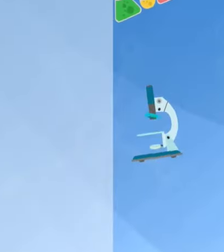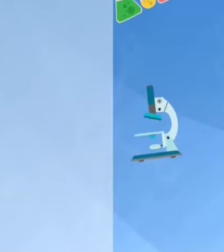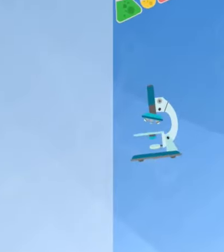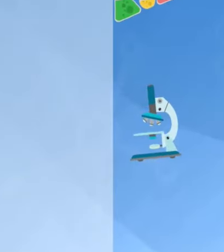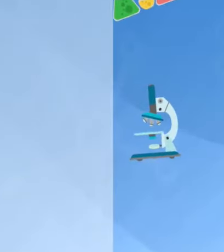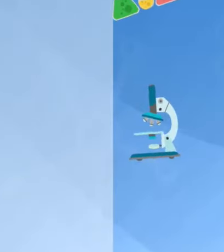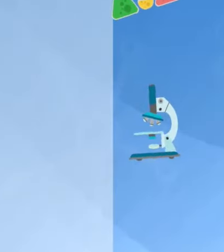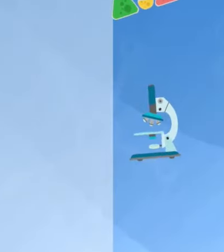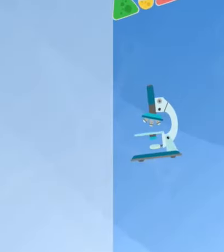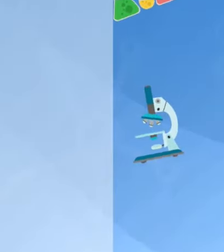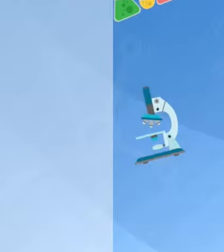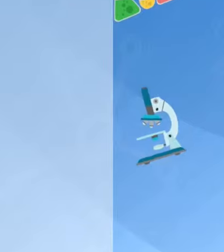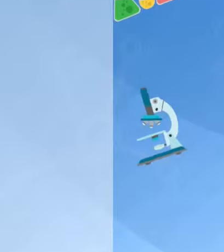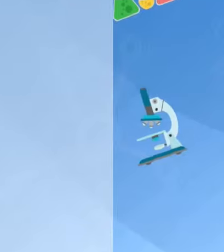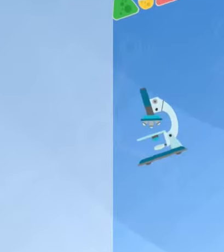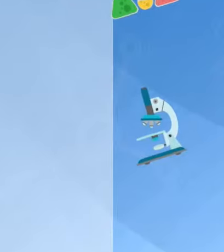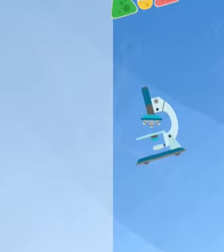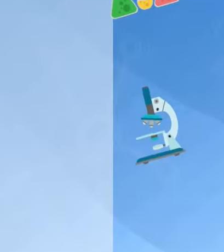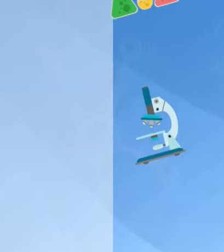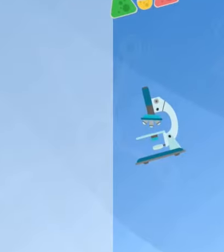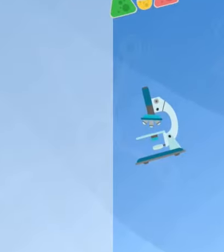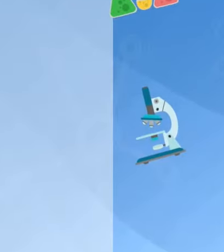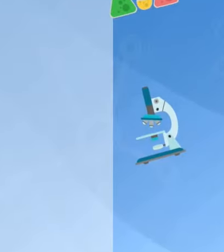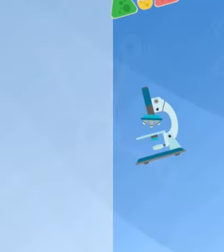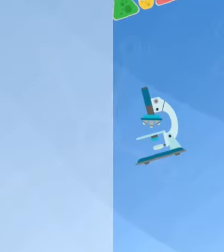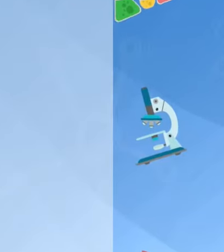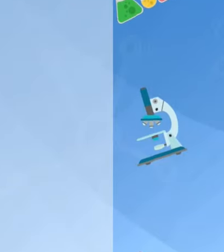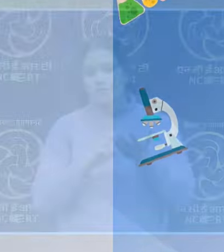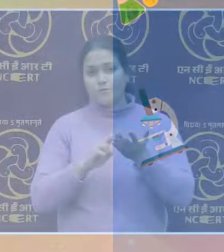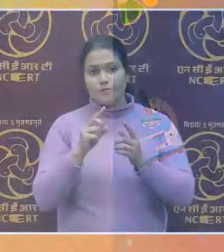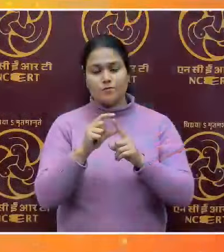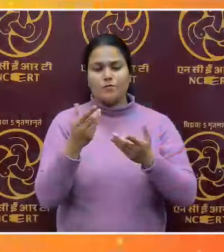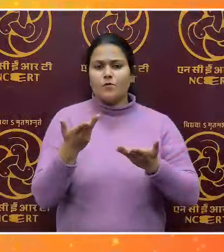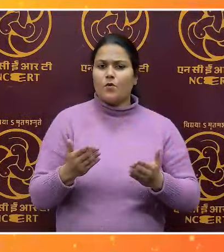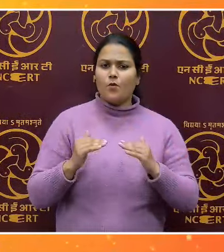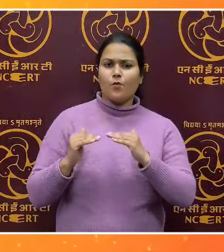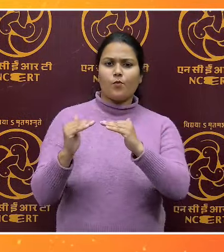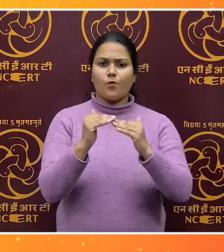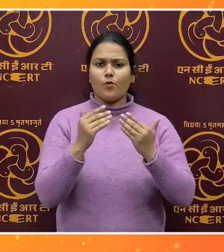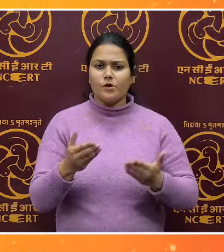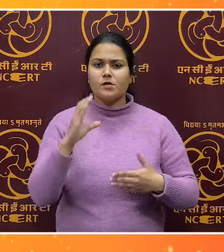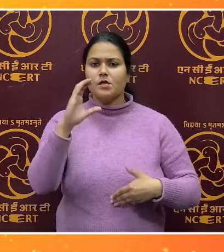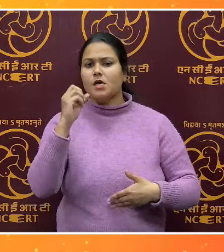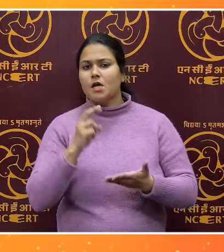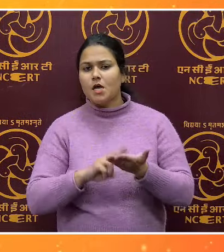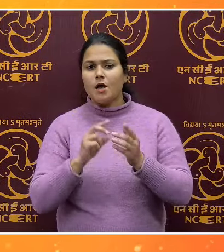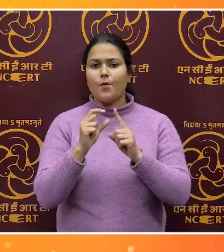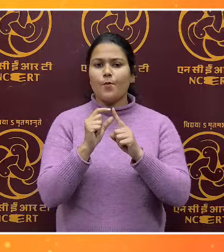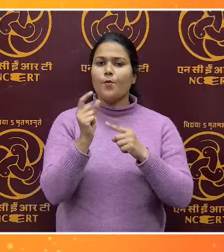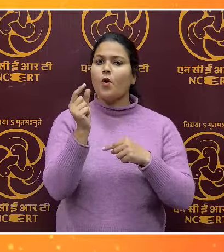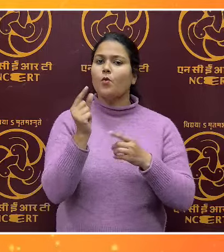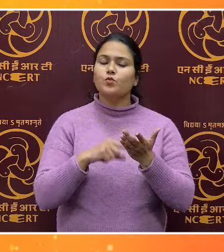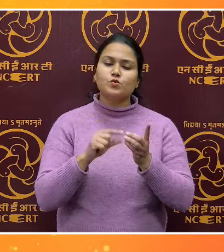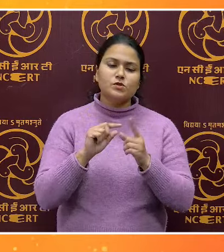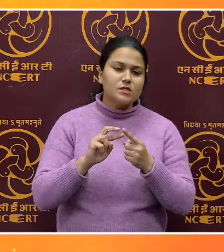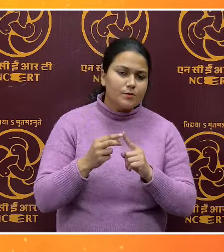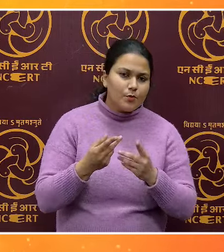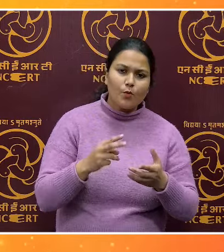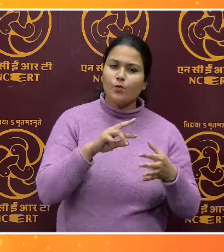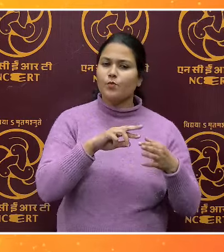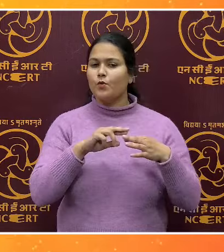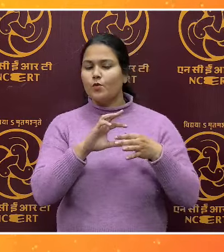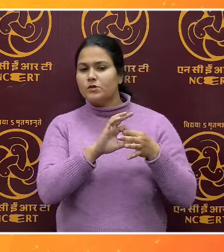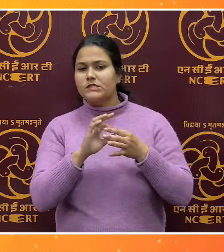is coordination compounds. So, we will be discussing what all coordination compounds are and a lot more related to